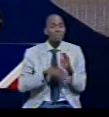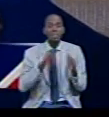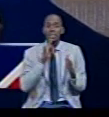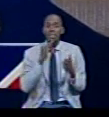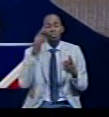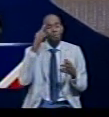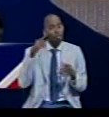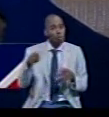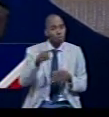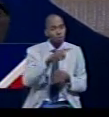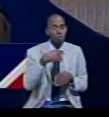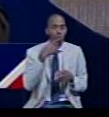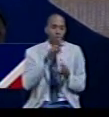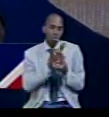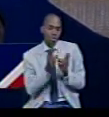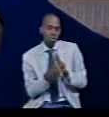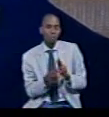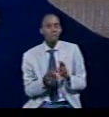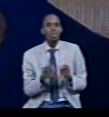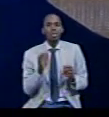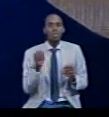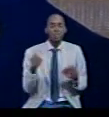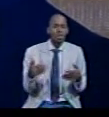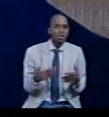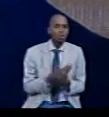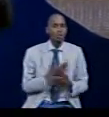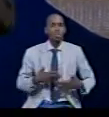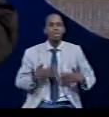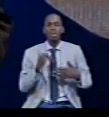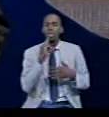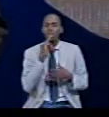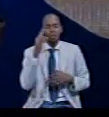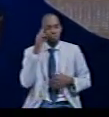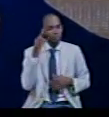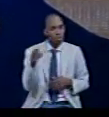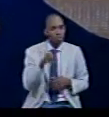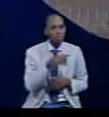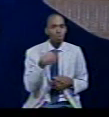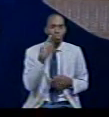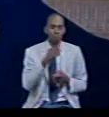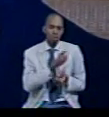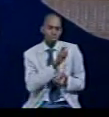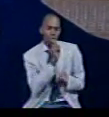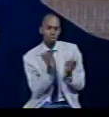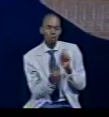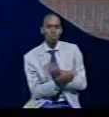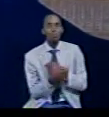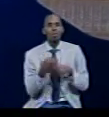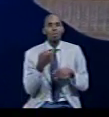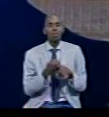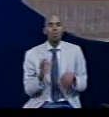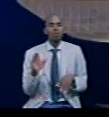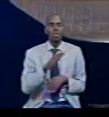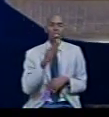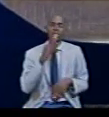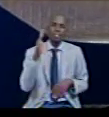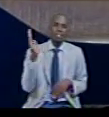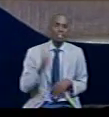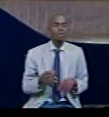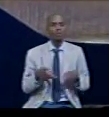repent. Regeneration, renewal is available for those who turn from their evil